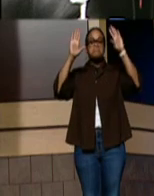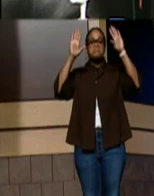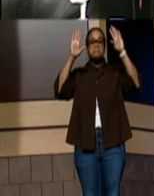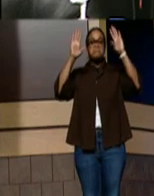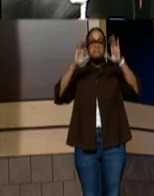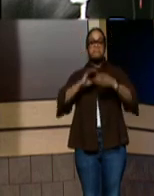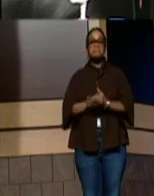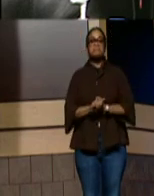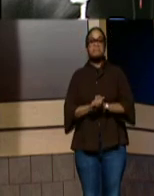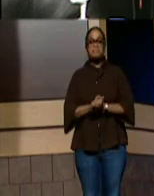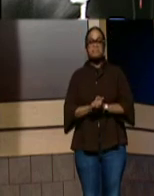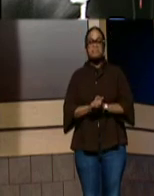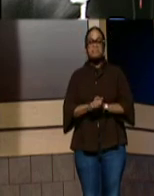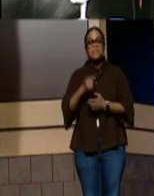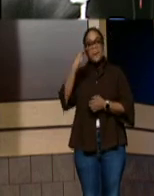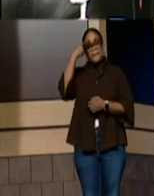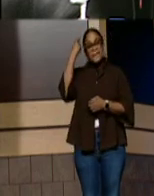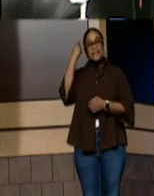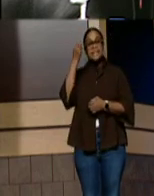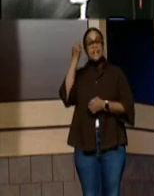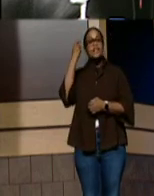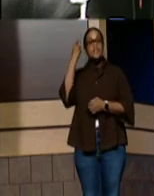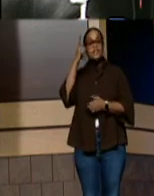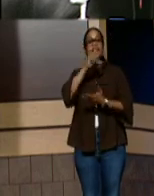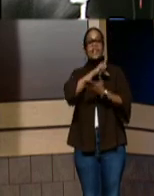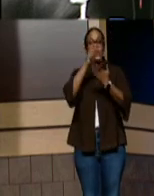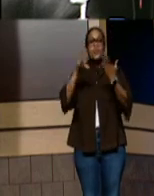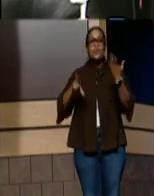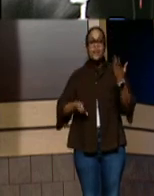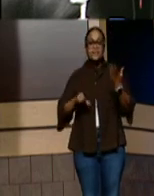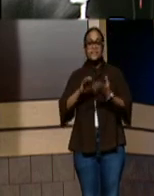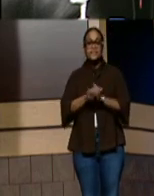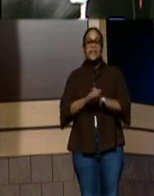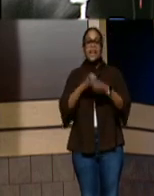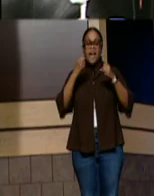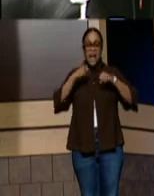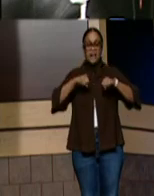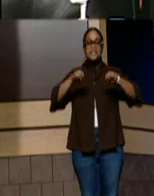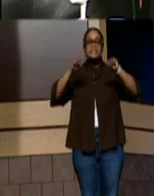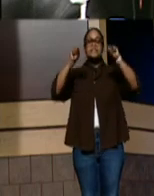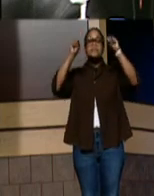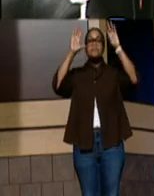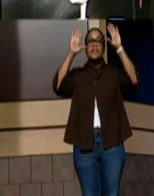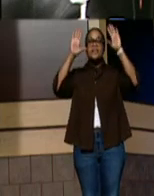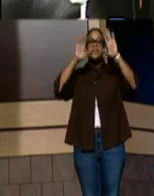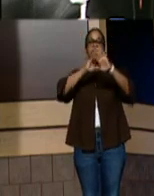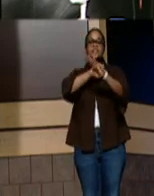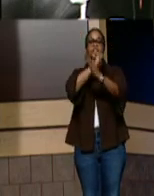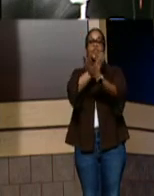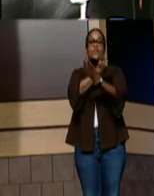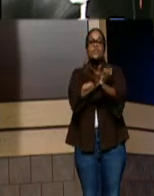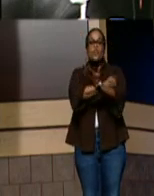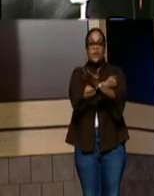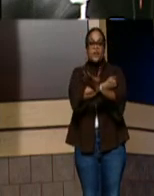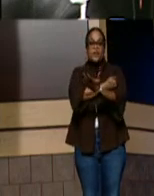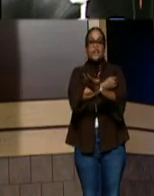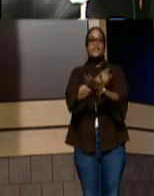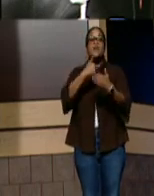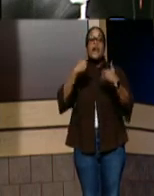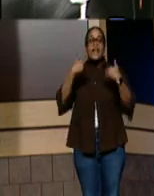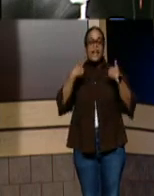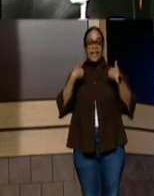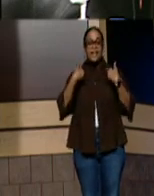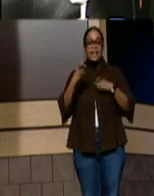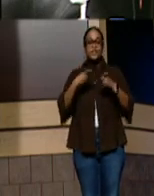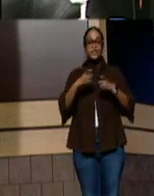Right. Because I understand authority. So if I submit to that authority, then I can have authority